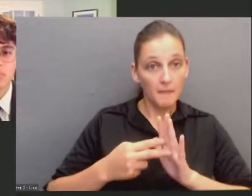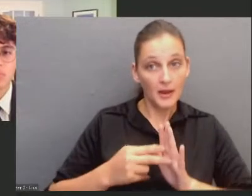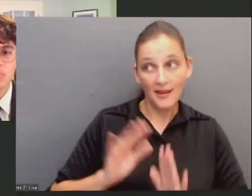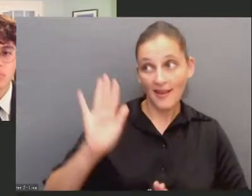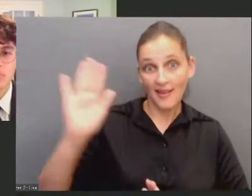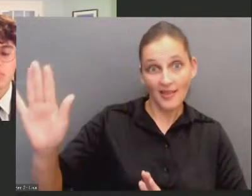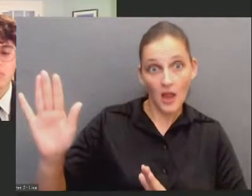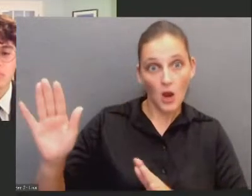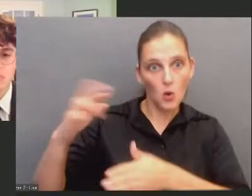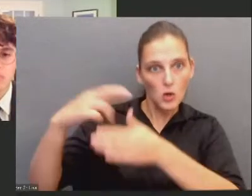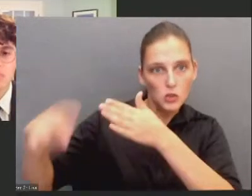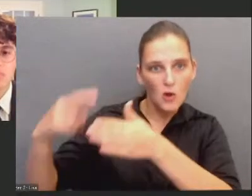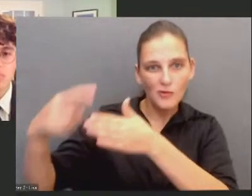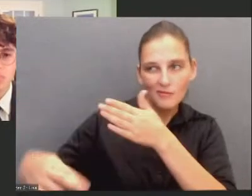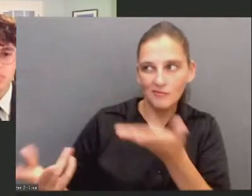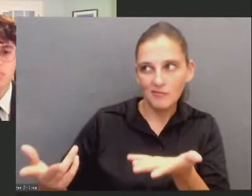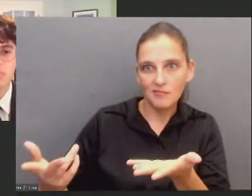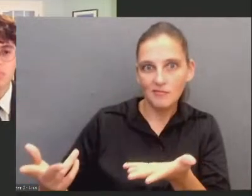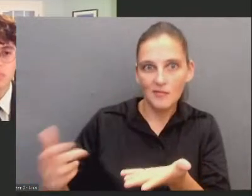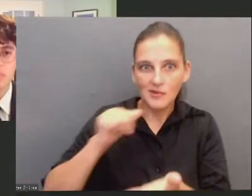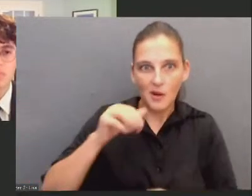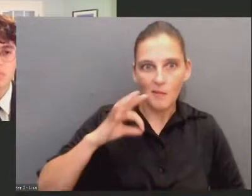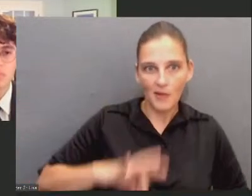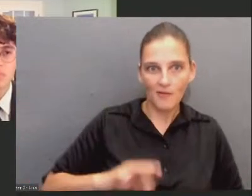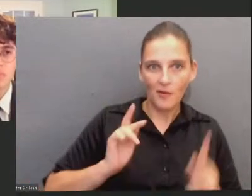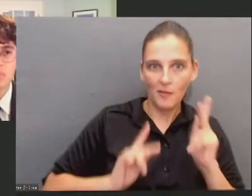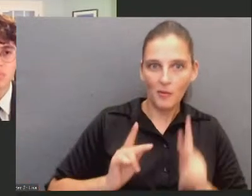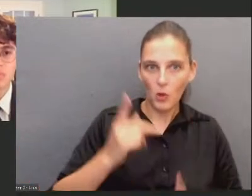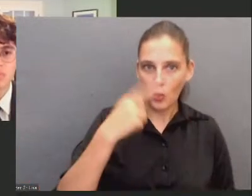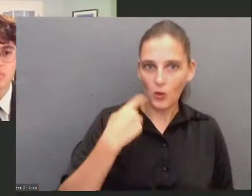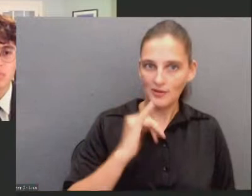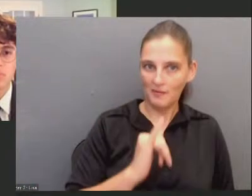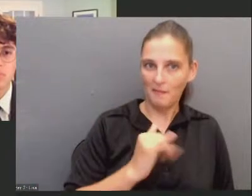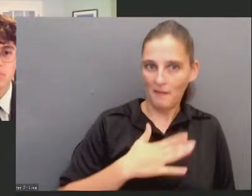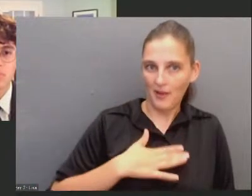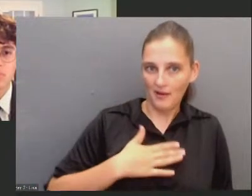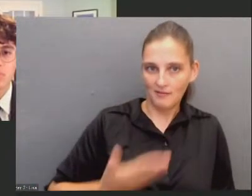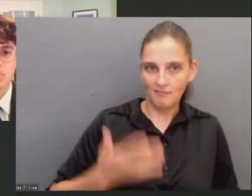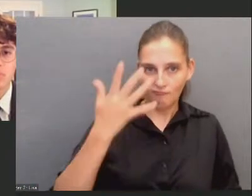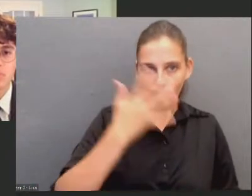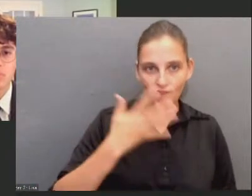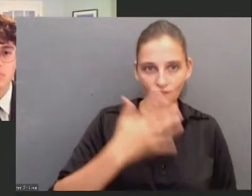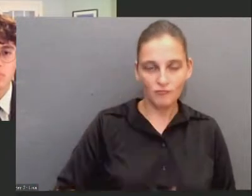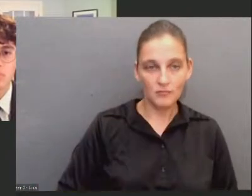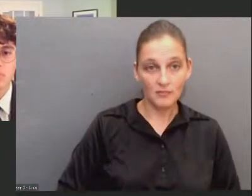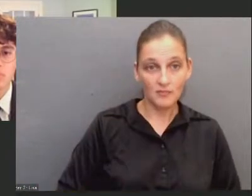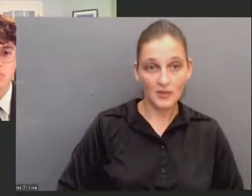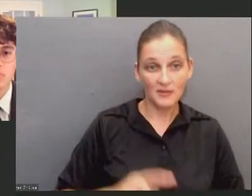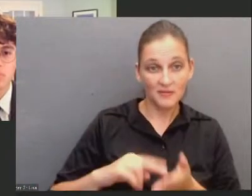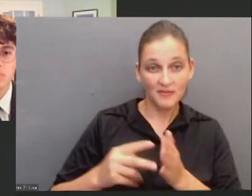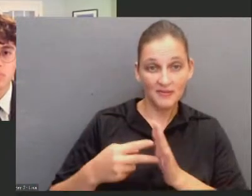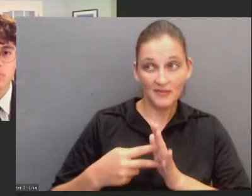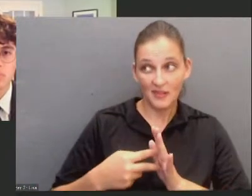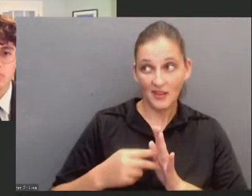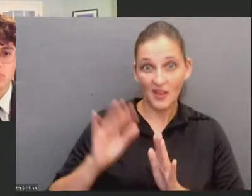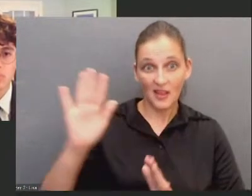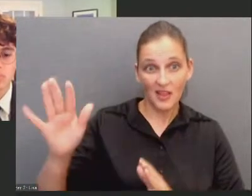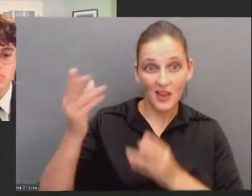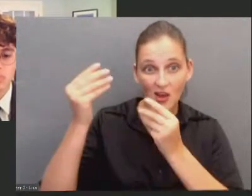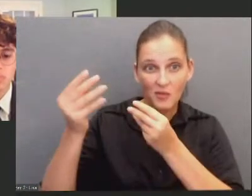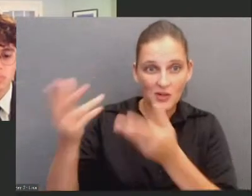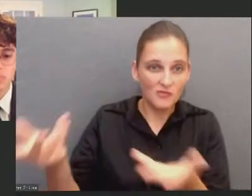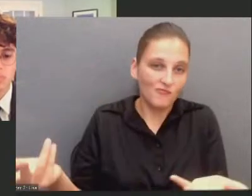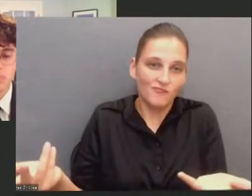people who look like me. So that means that the power of data will not benefit all of us. And